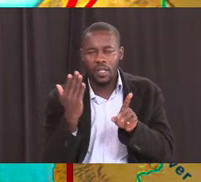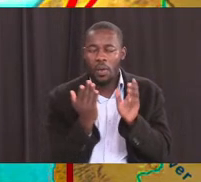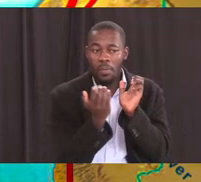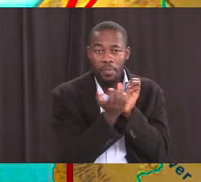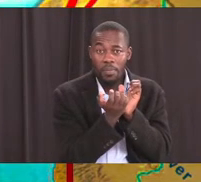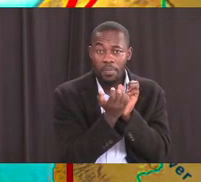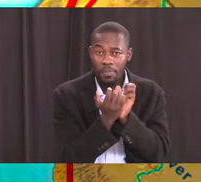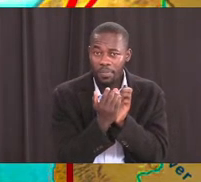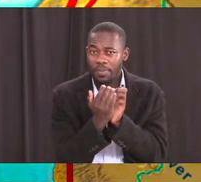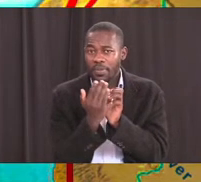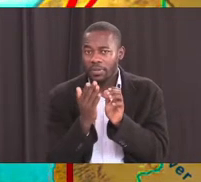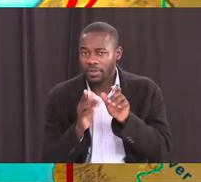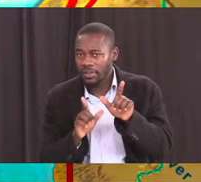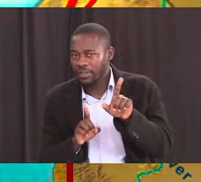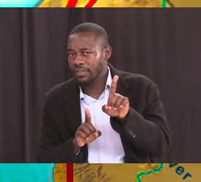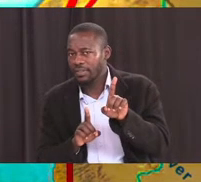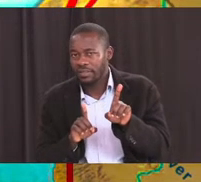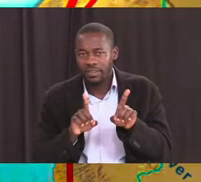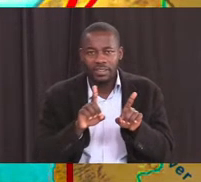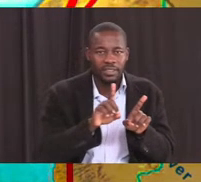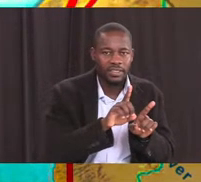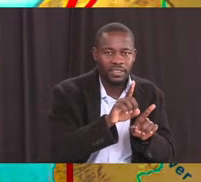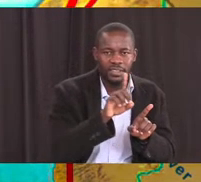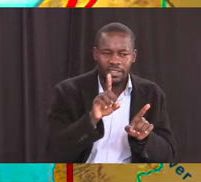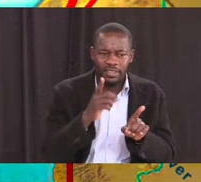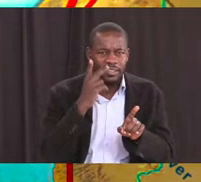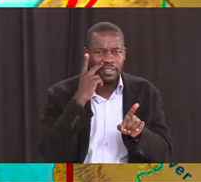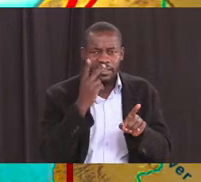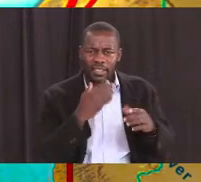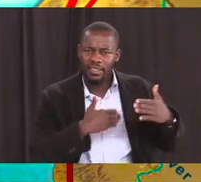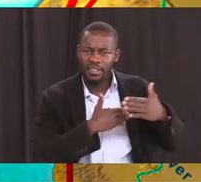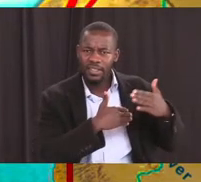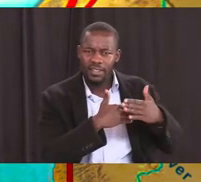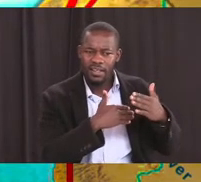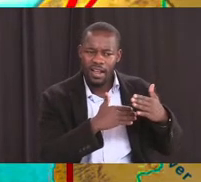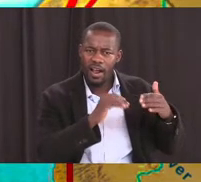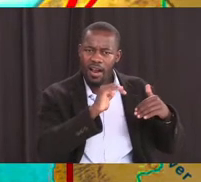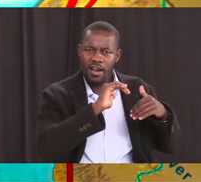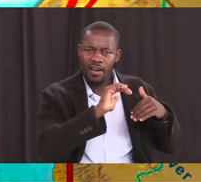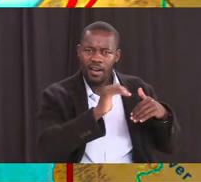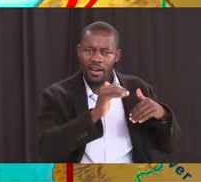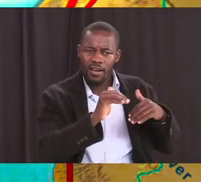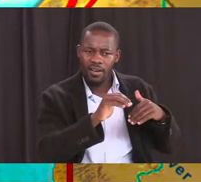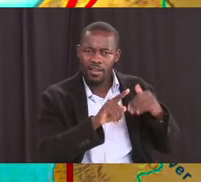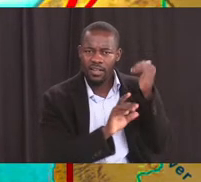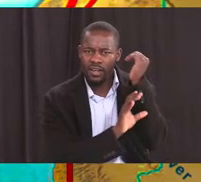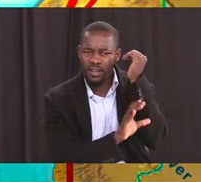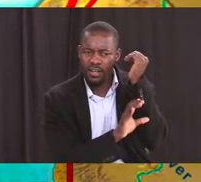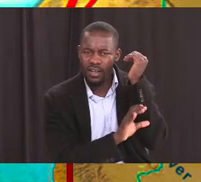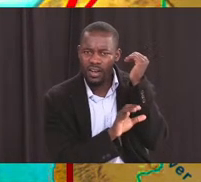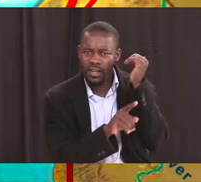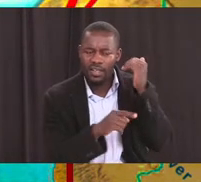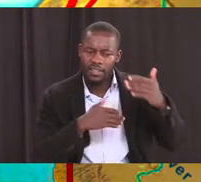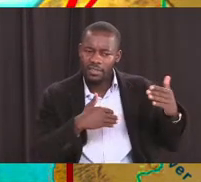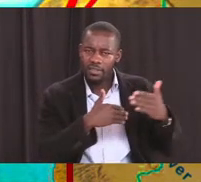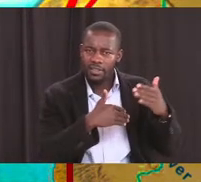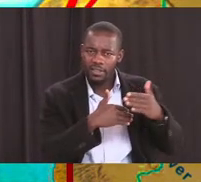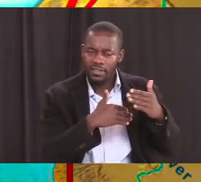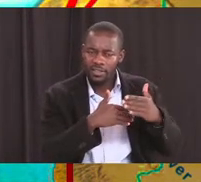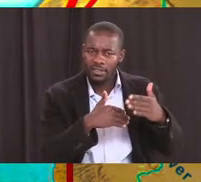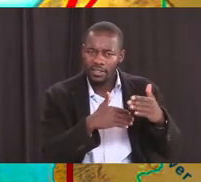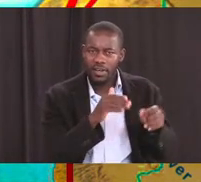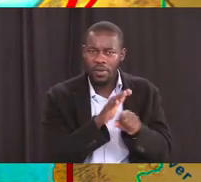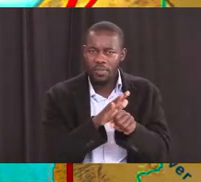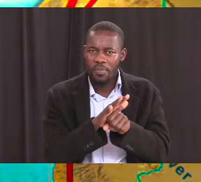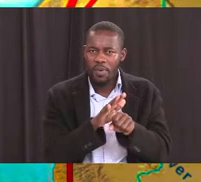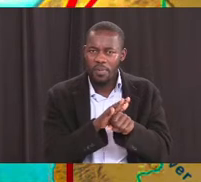are right next to each other. And they're on this road where they can't really go north